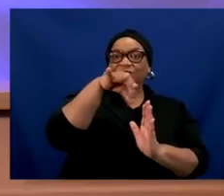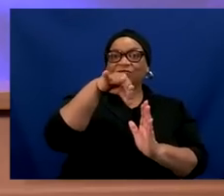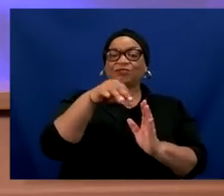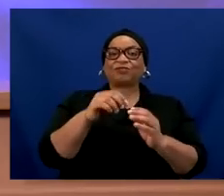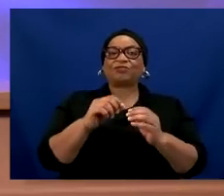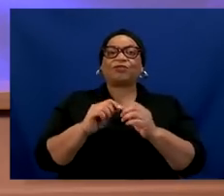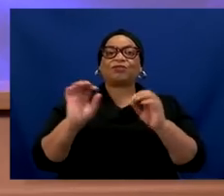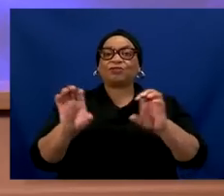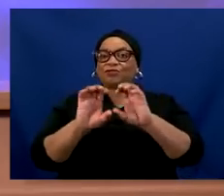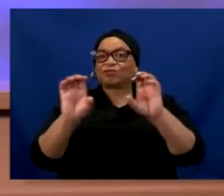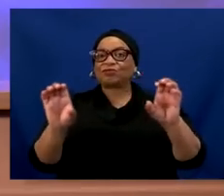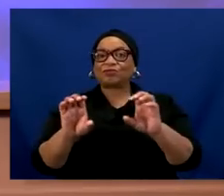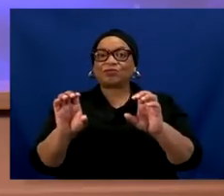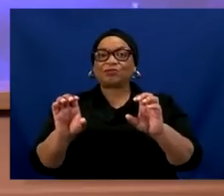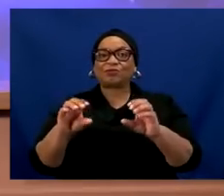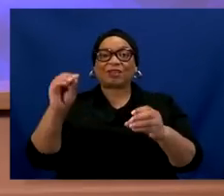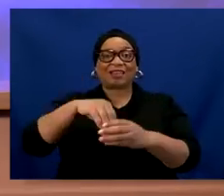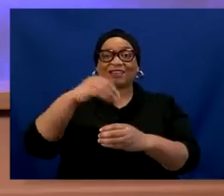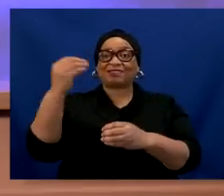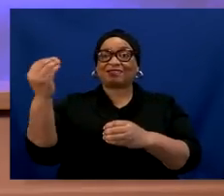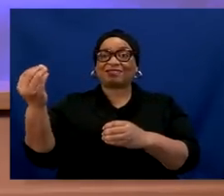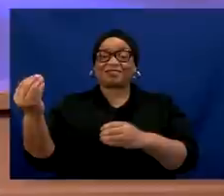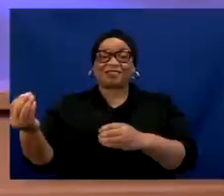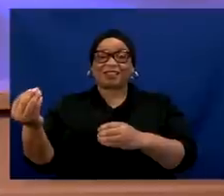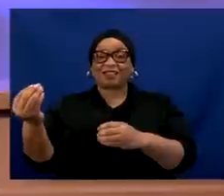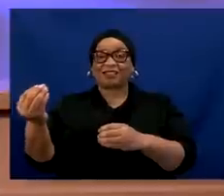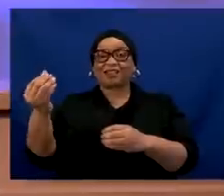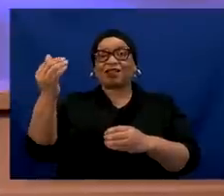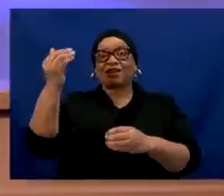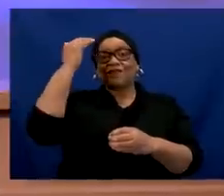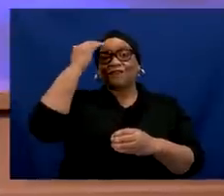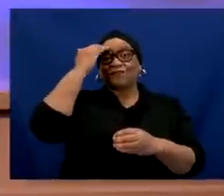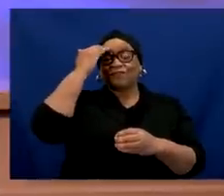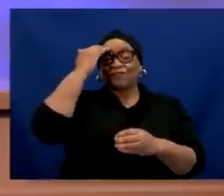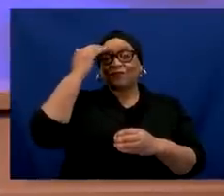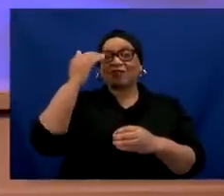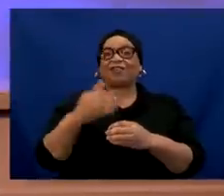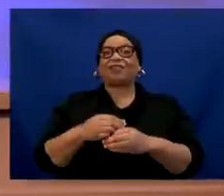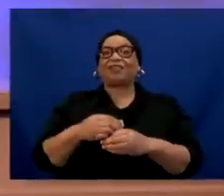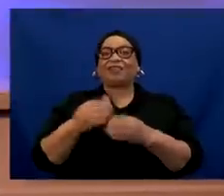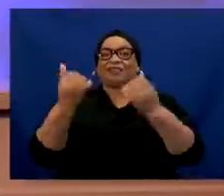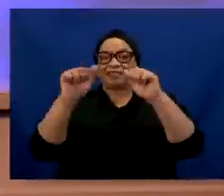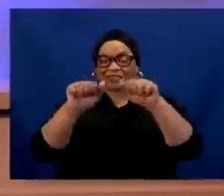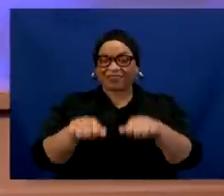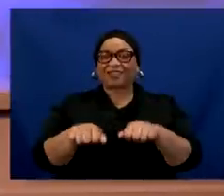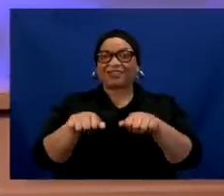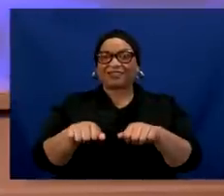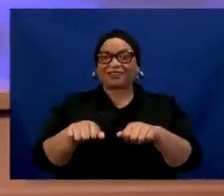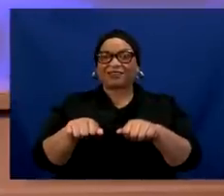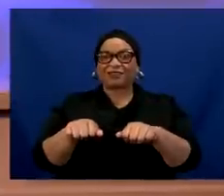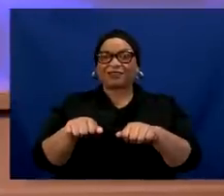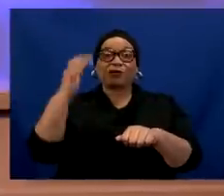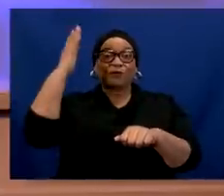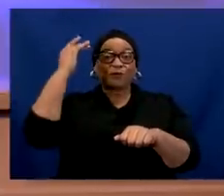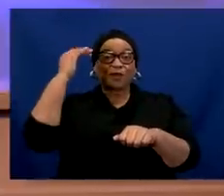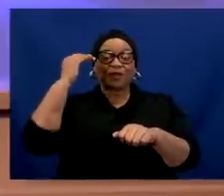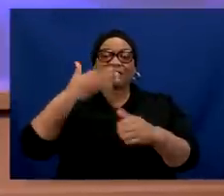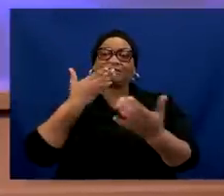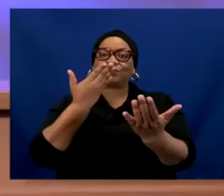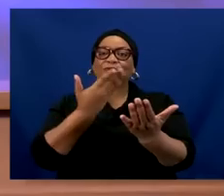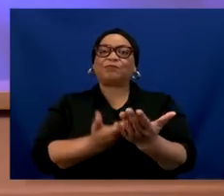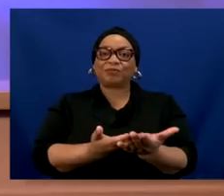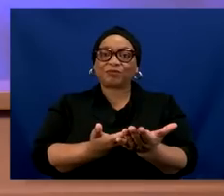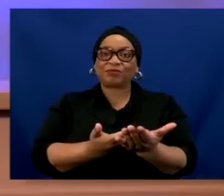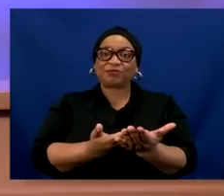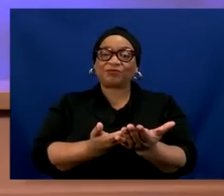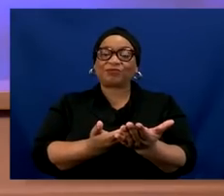that which is outside of the bounds of human possibility, to prove to us that God